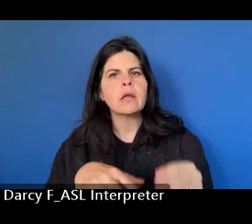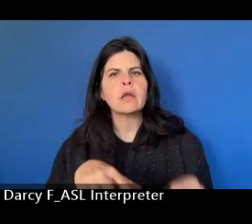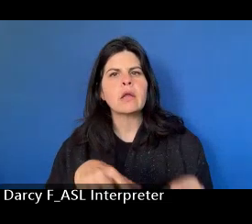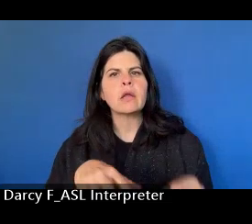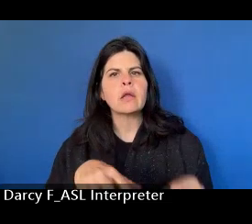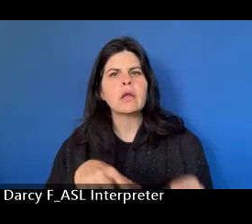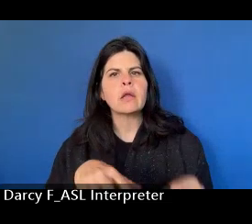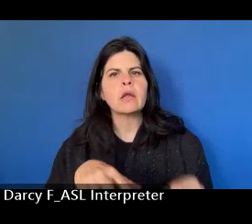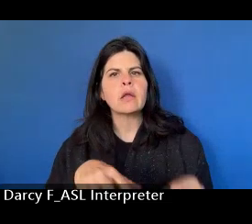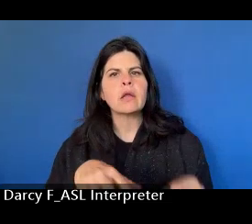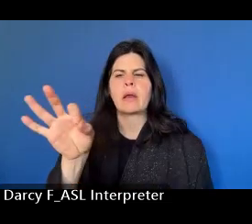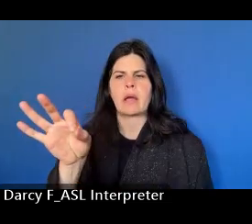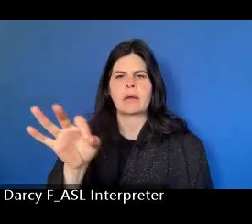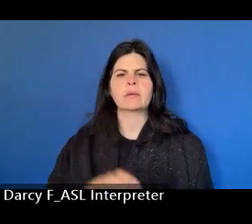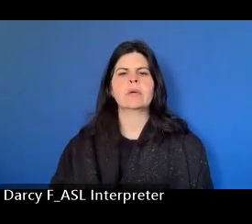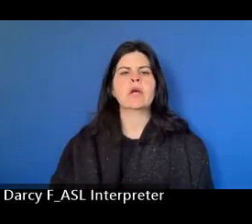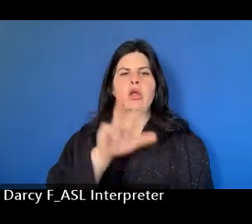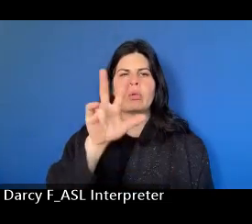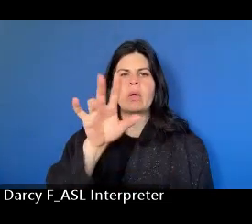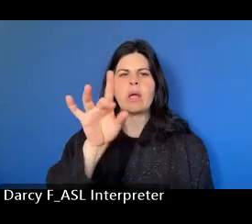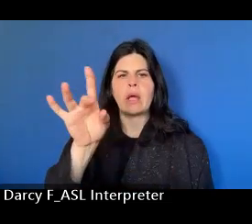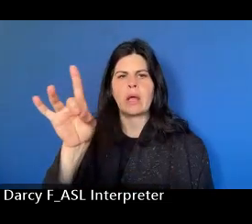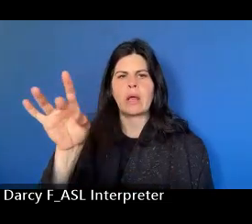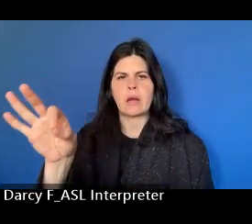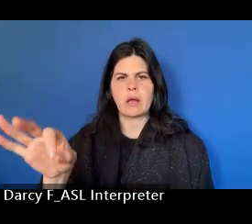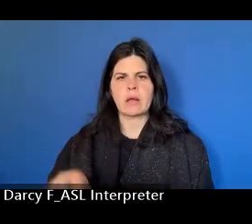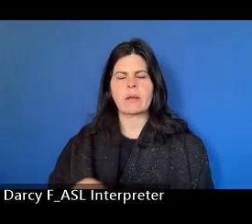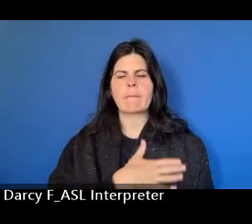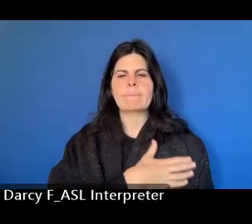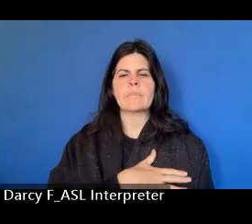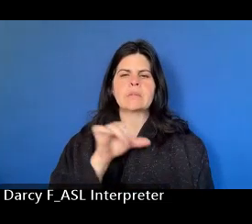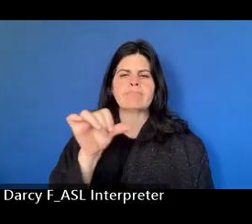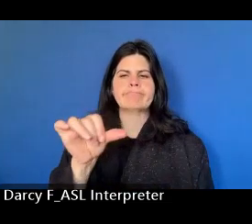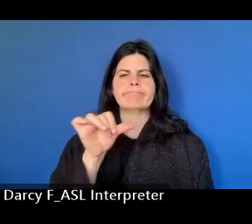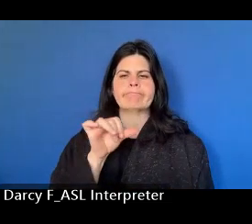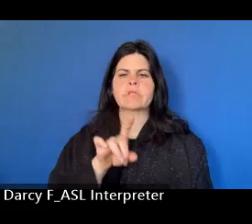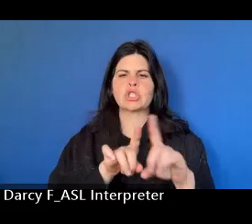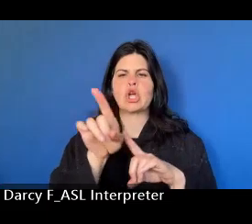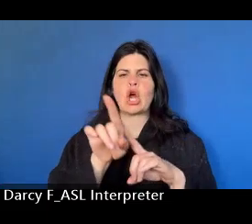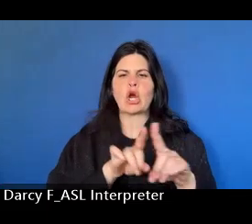3889. 3889. Please push *6.